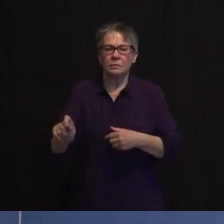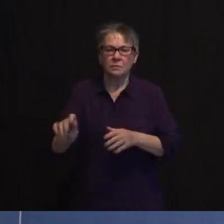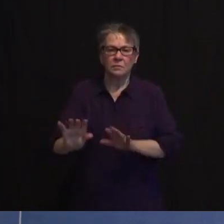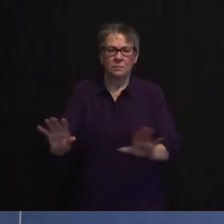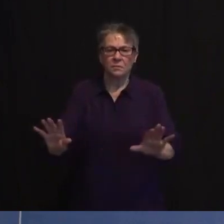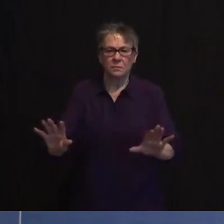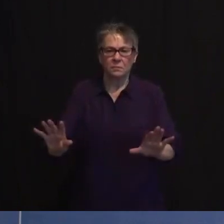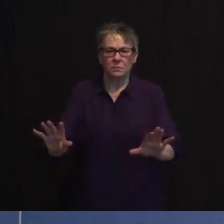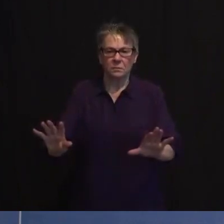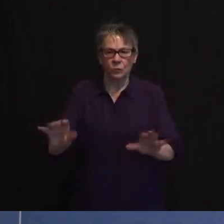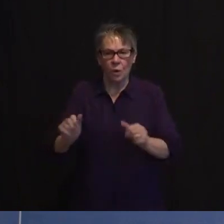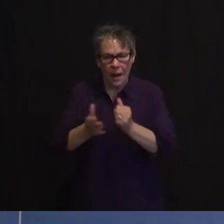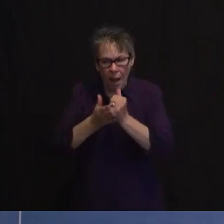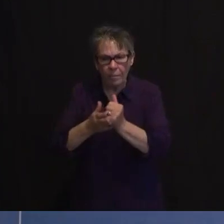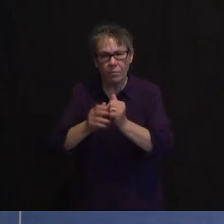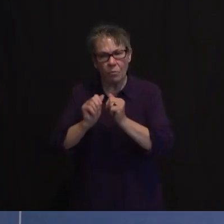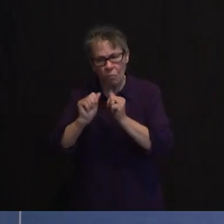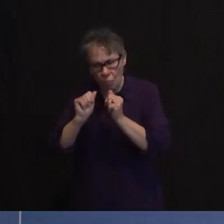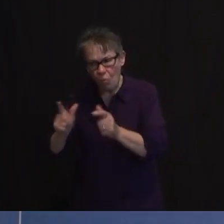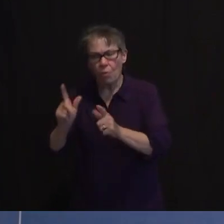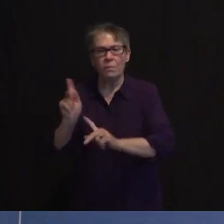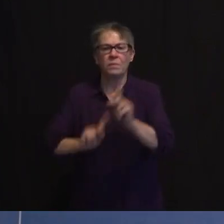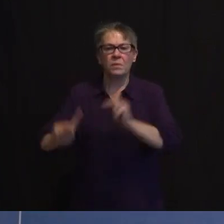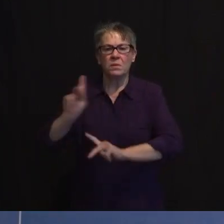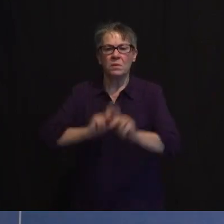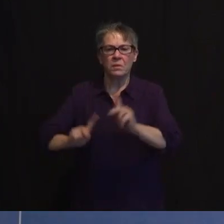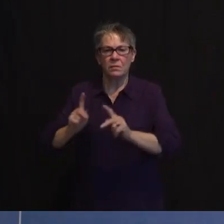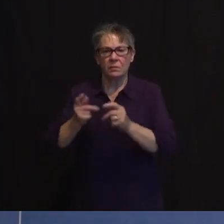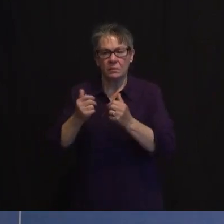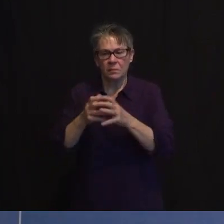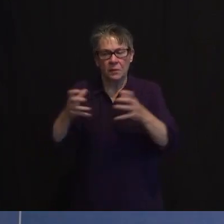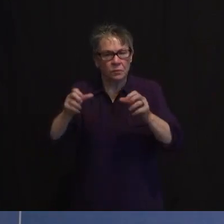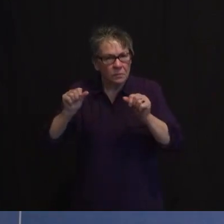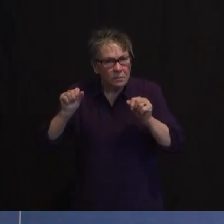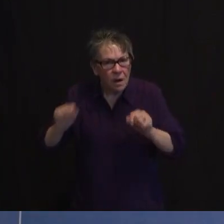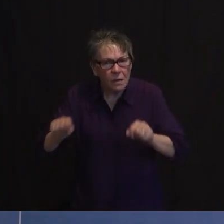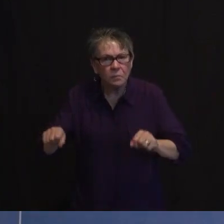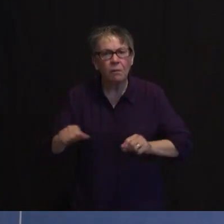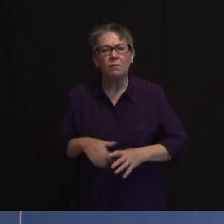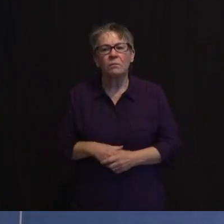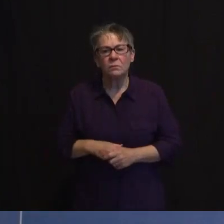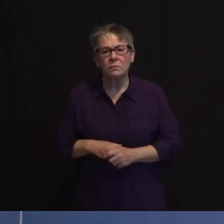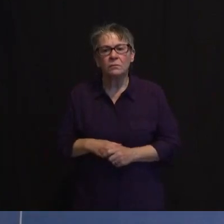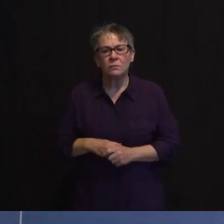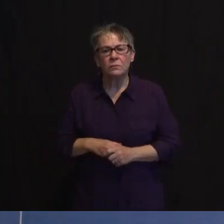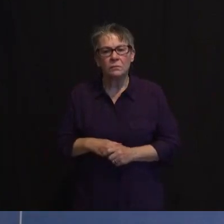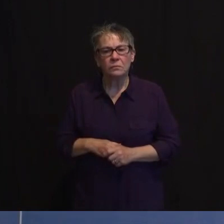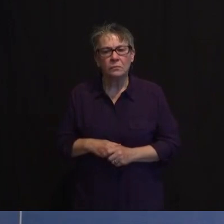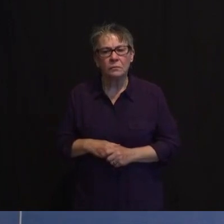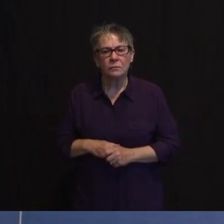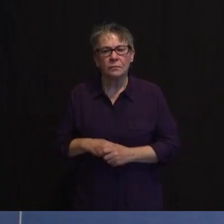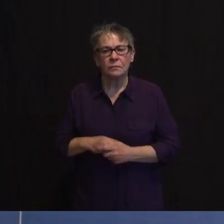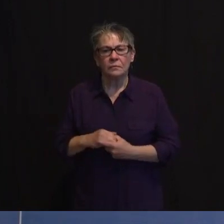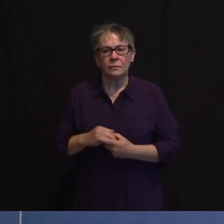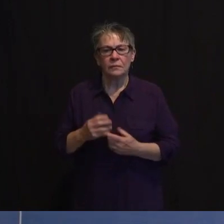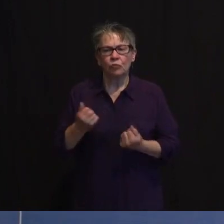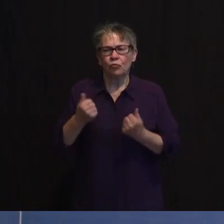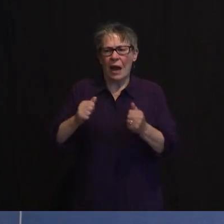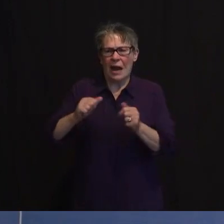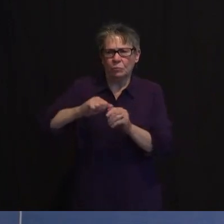share resources and supplies across the north, central, and southern parts of the state. Because of this